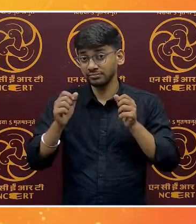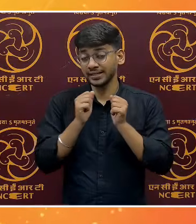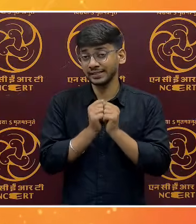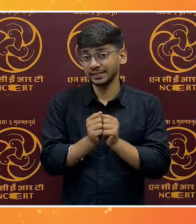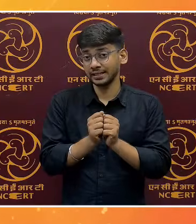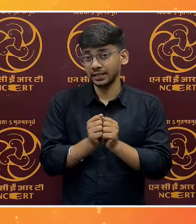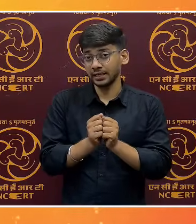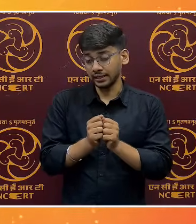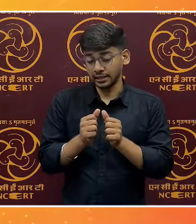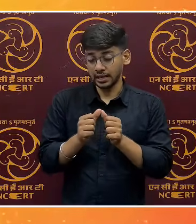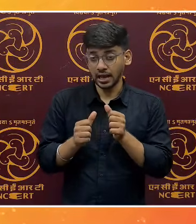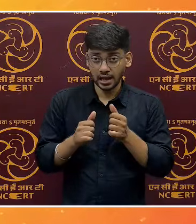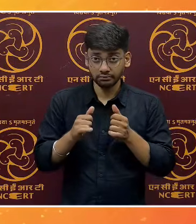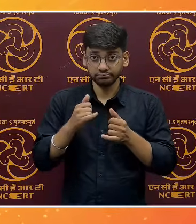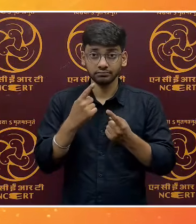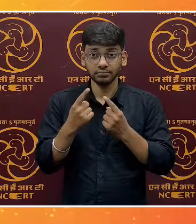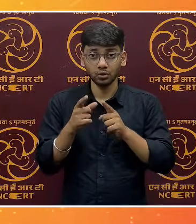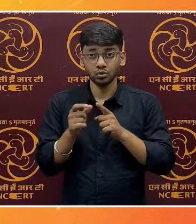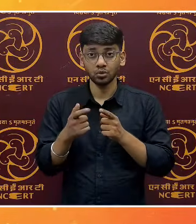the assessment.